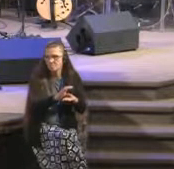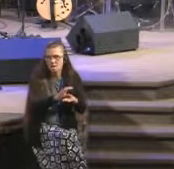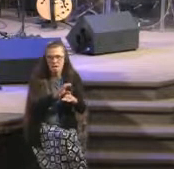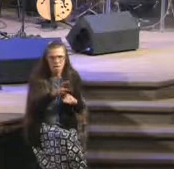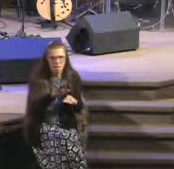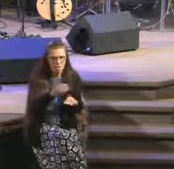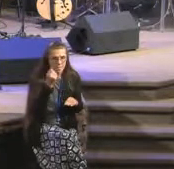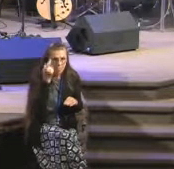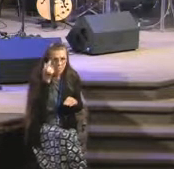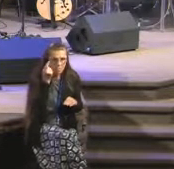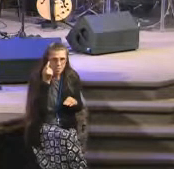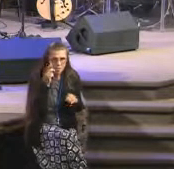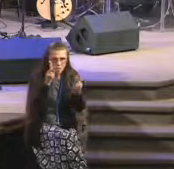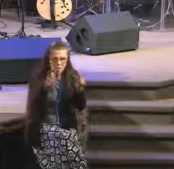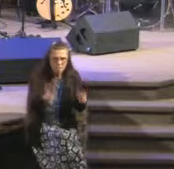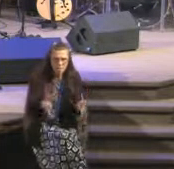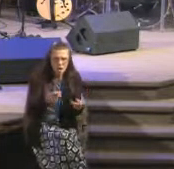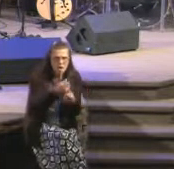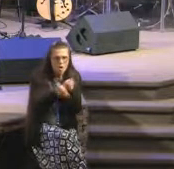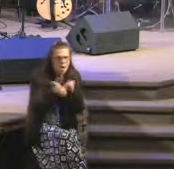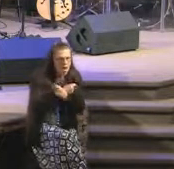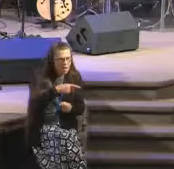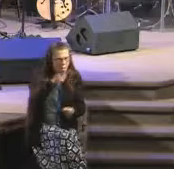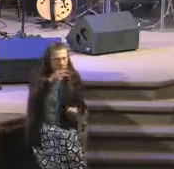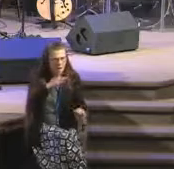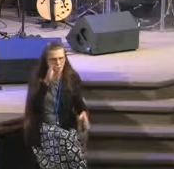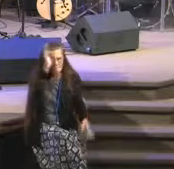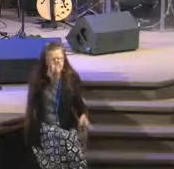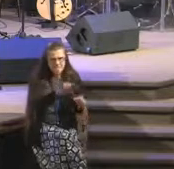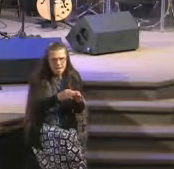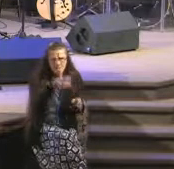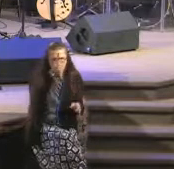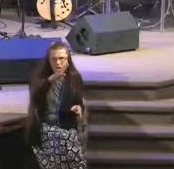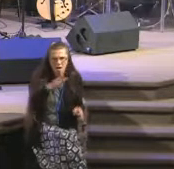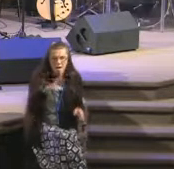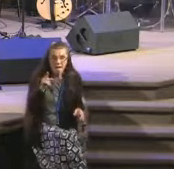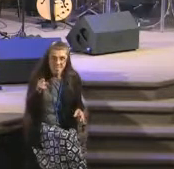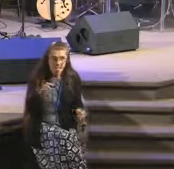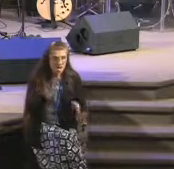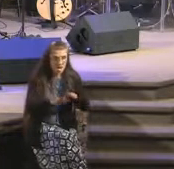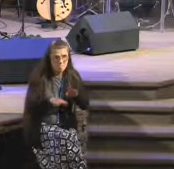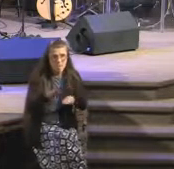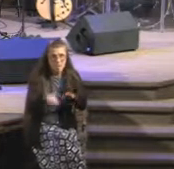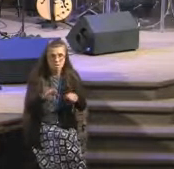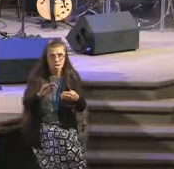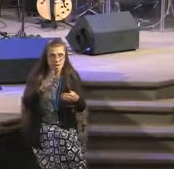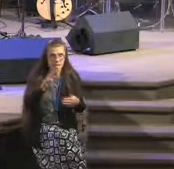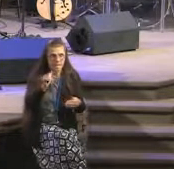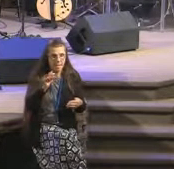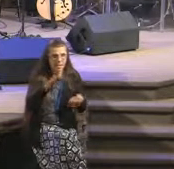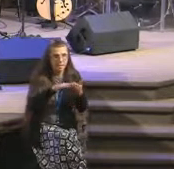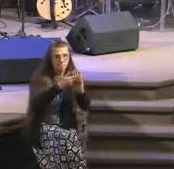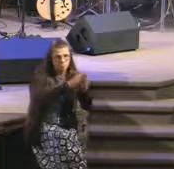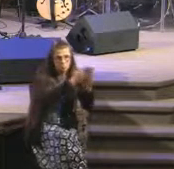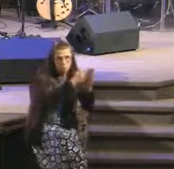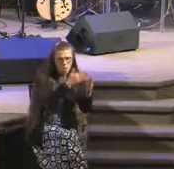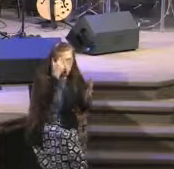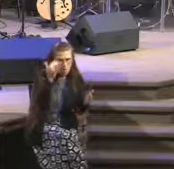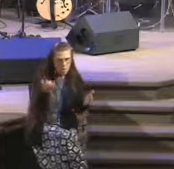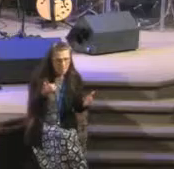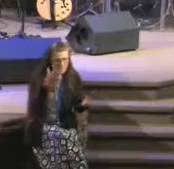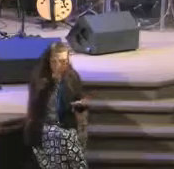you have to understand there are people who love God and were faithful to God, and yet they got marched out to Babylon. Why? Because they are in